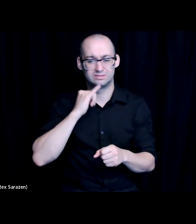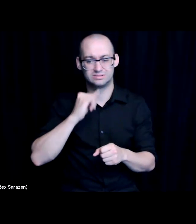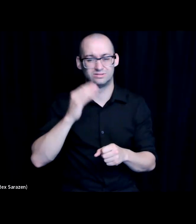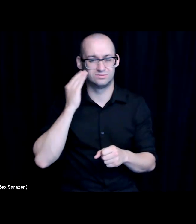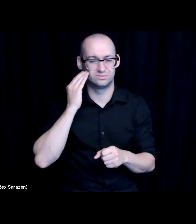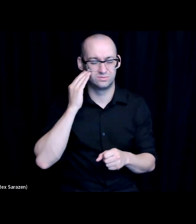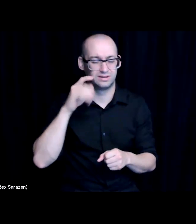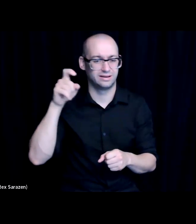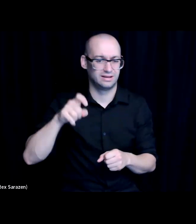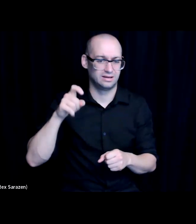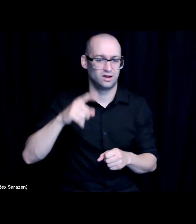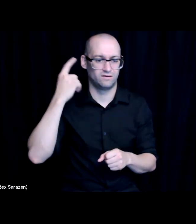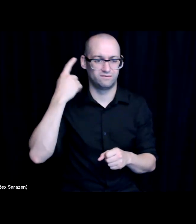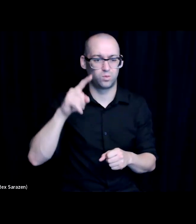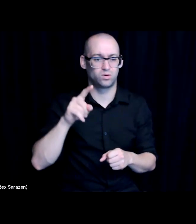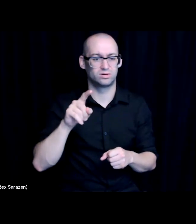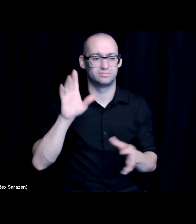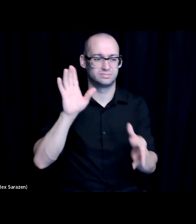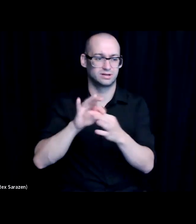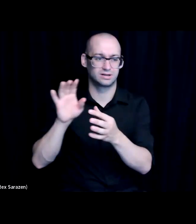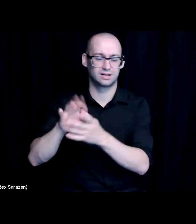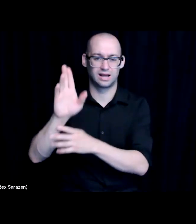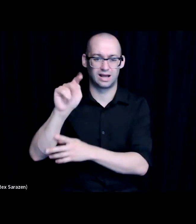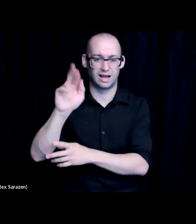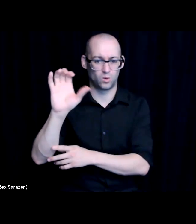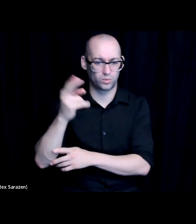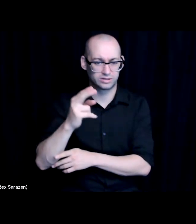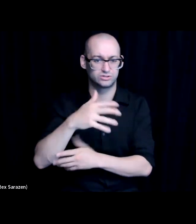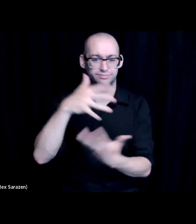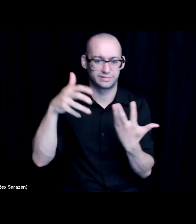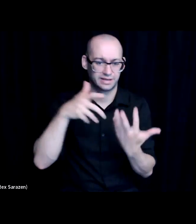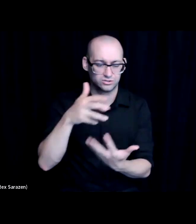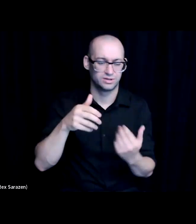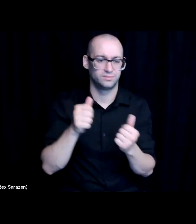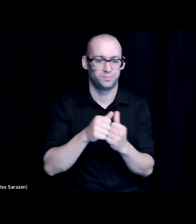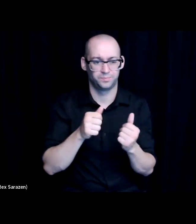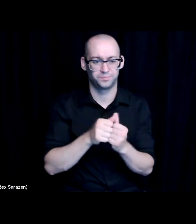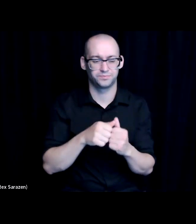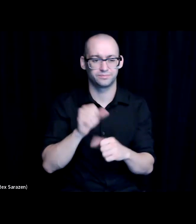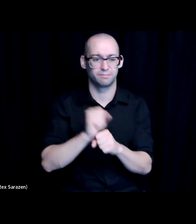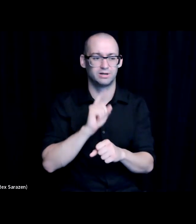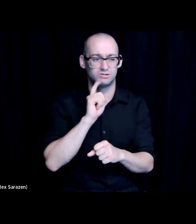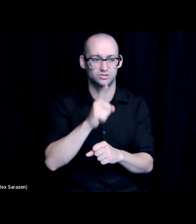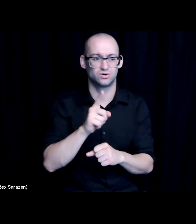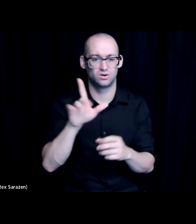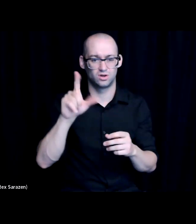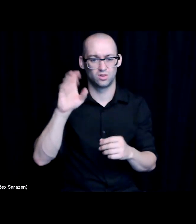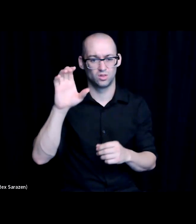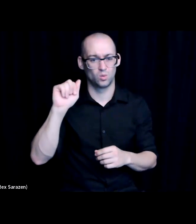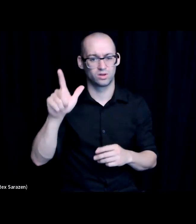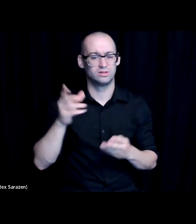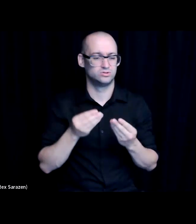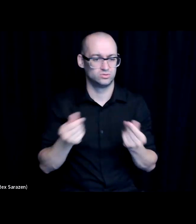there's a need for outreach and engagement and support for that outreach and engagement to make sure that there are local solutions and